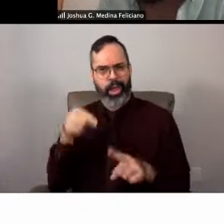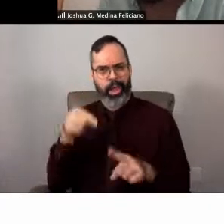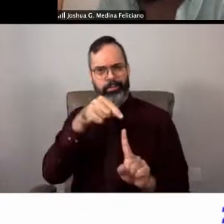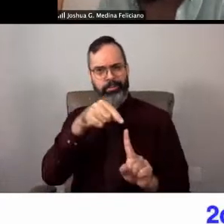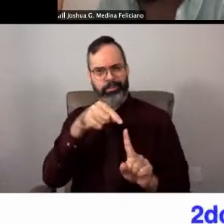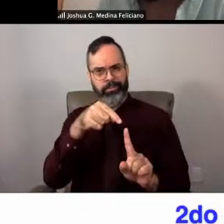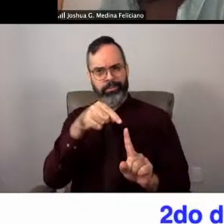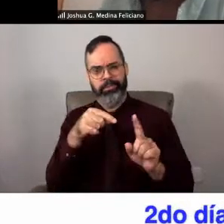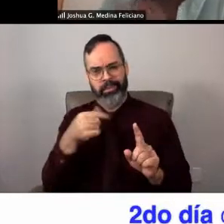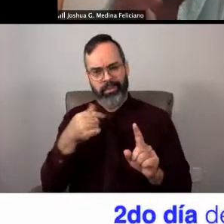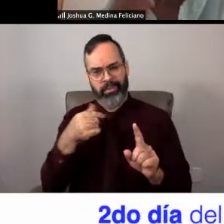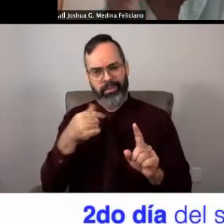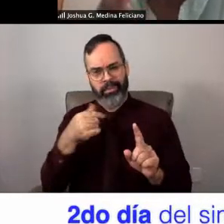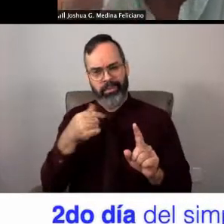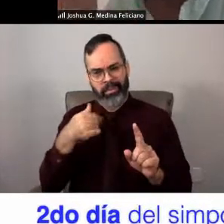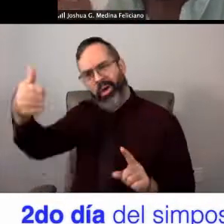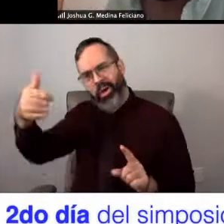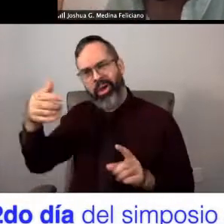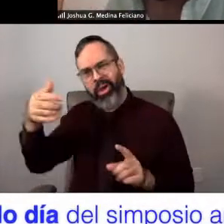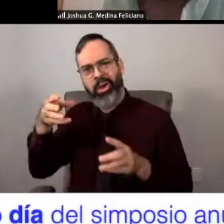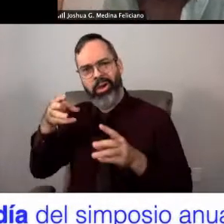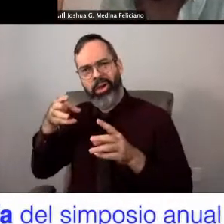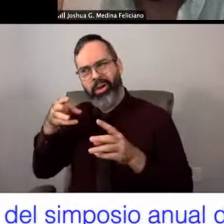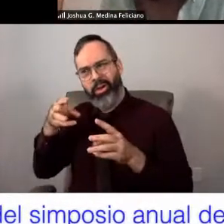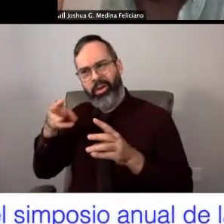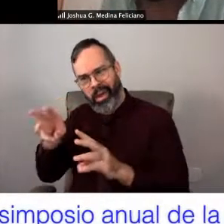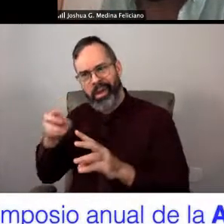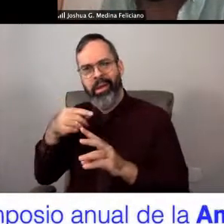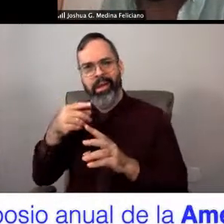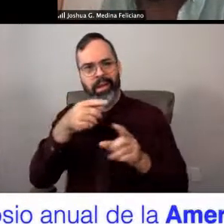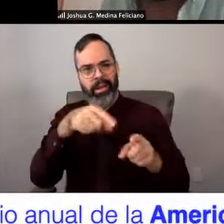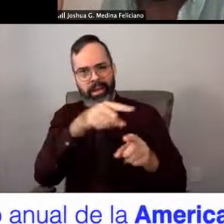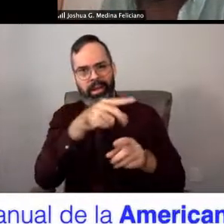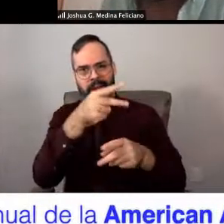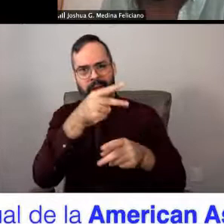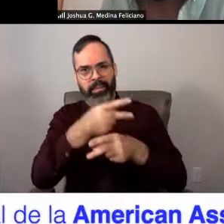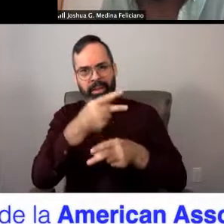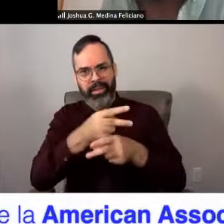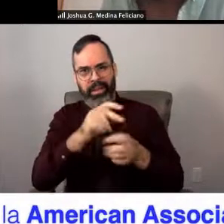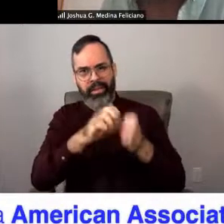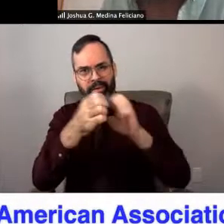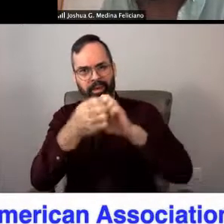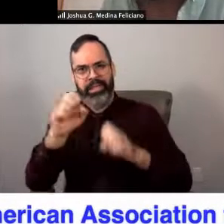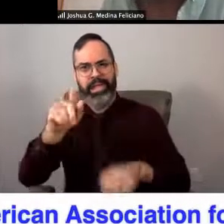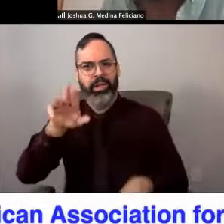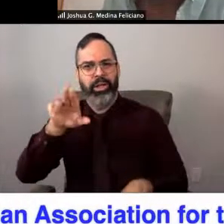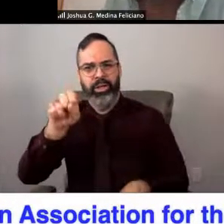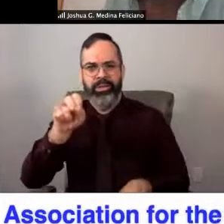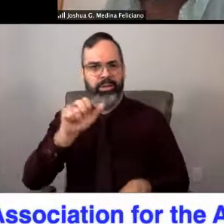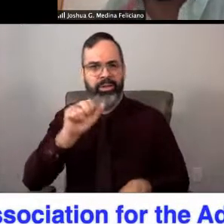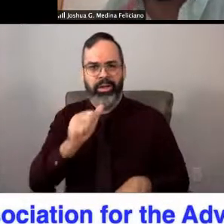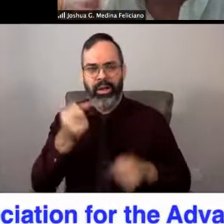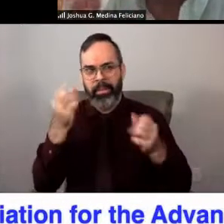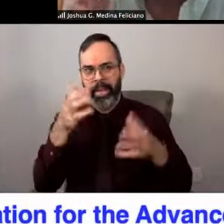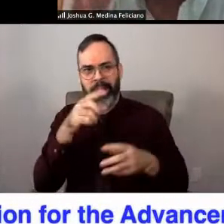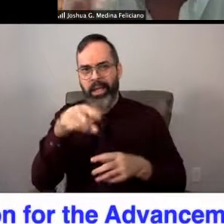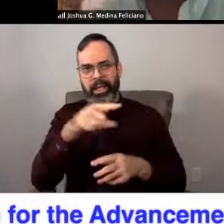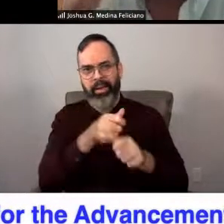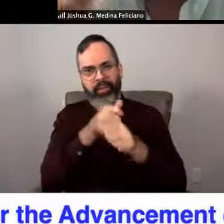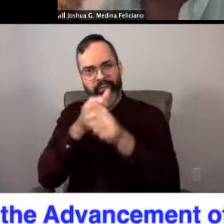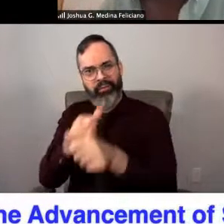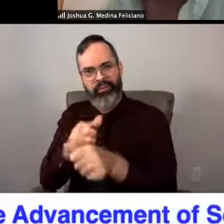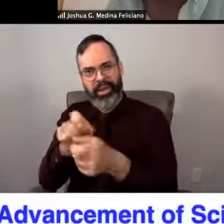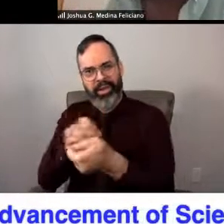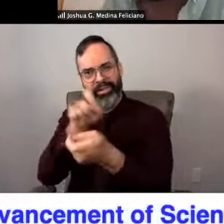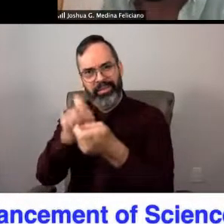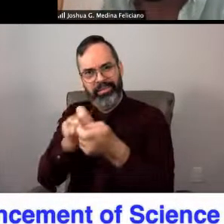other genes that have maintained their evolution status, and not many of them follow this duplication that